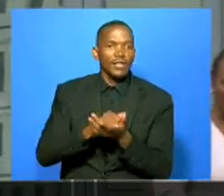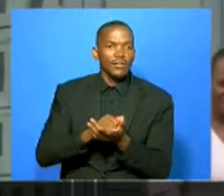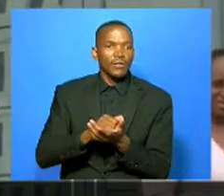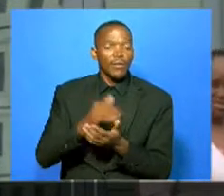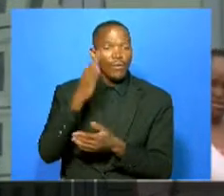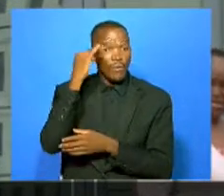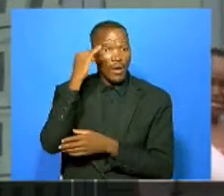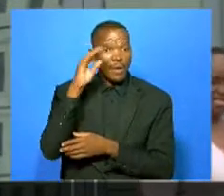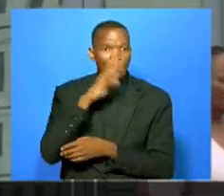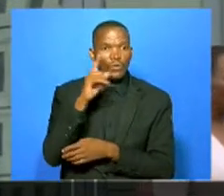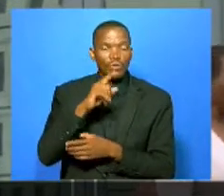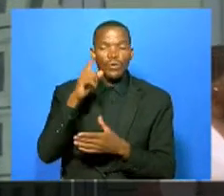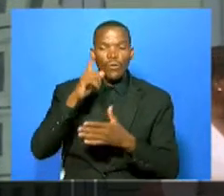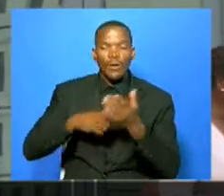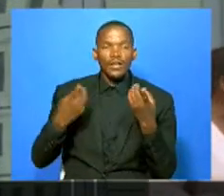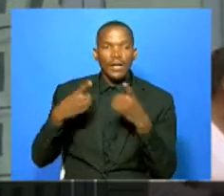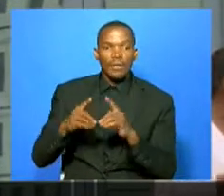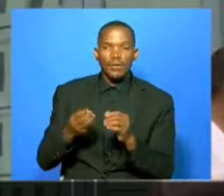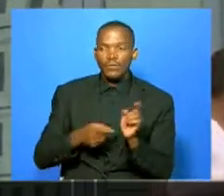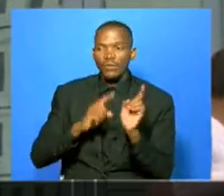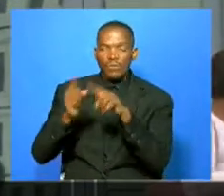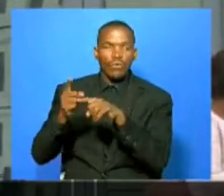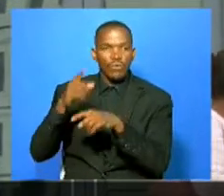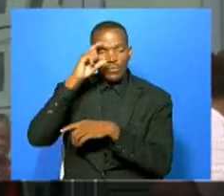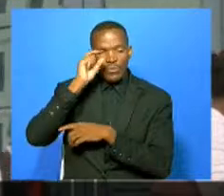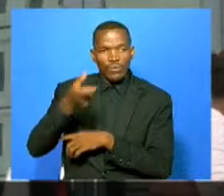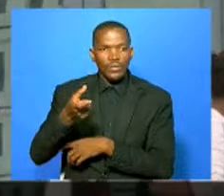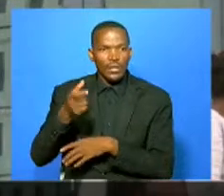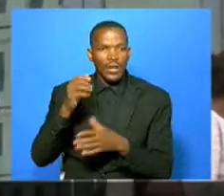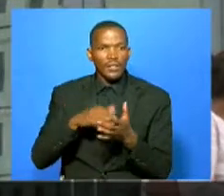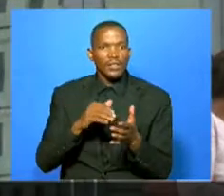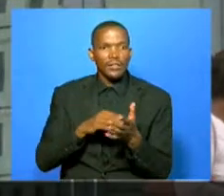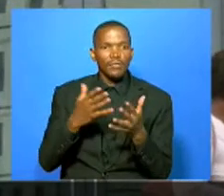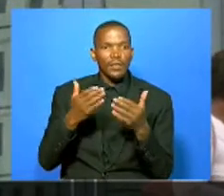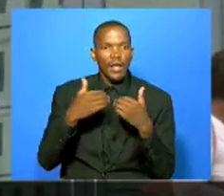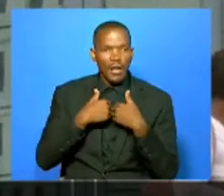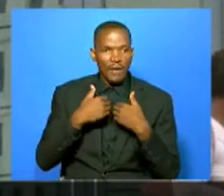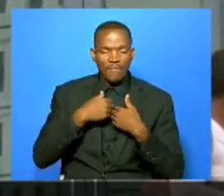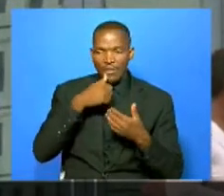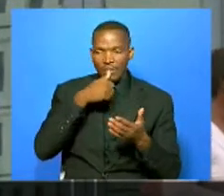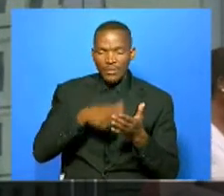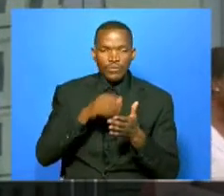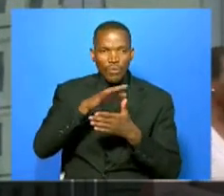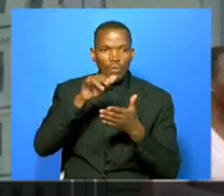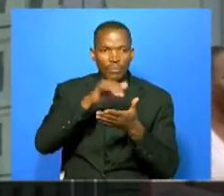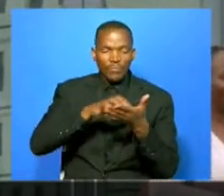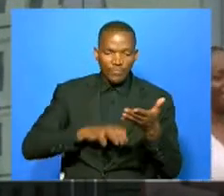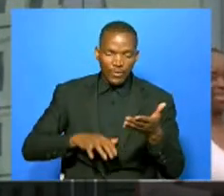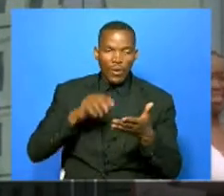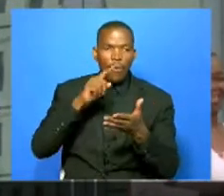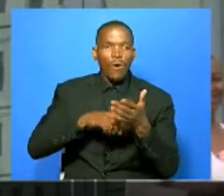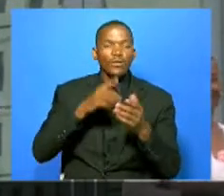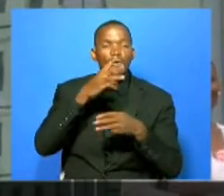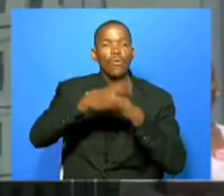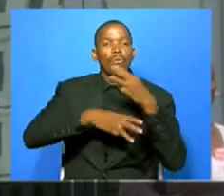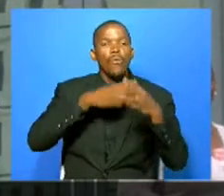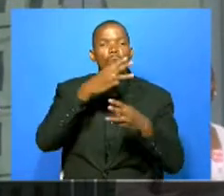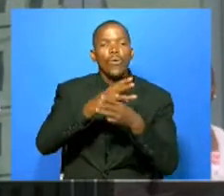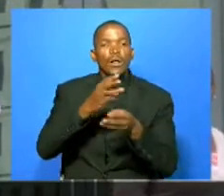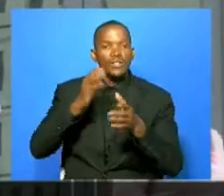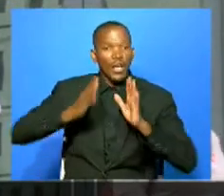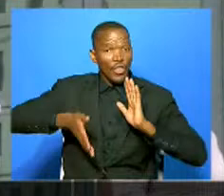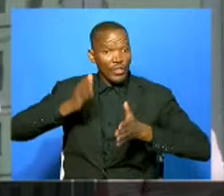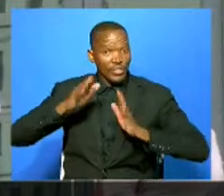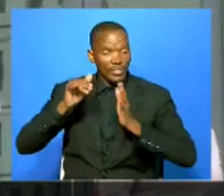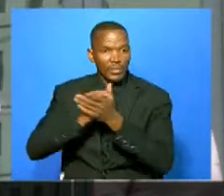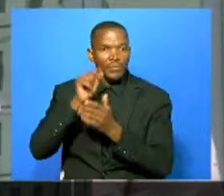of what transpired going to court. But now they have written collectively to World Athletics and requested